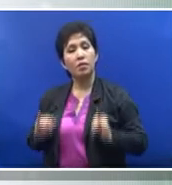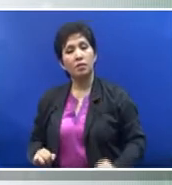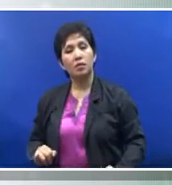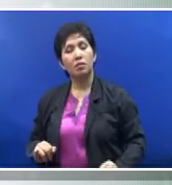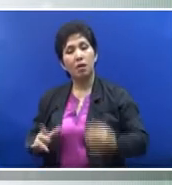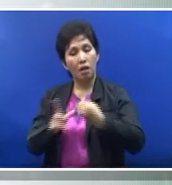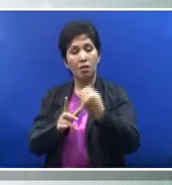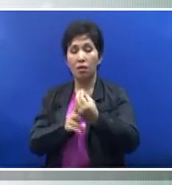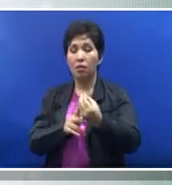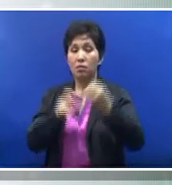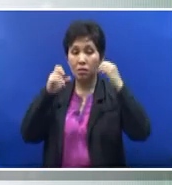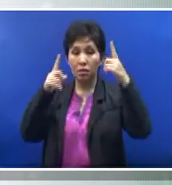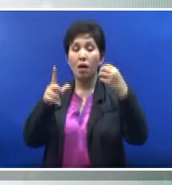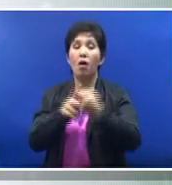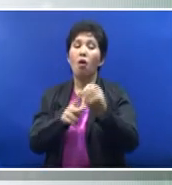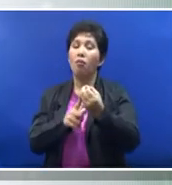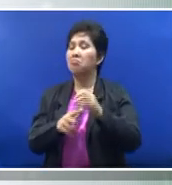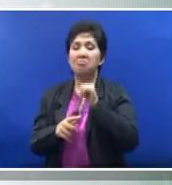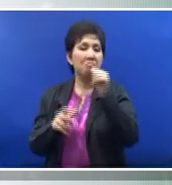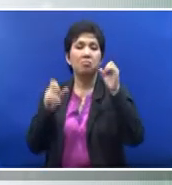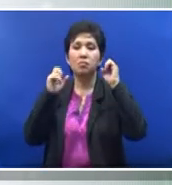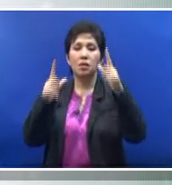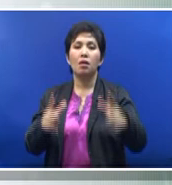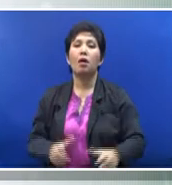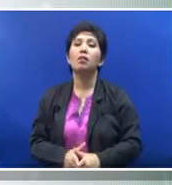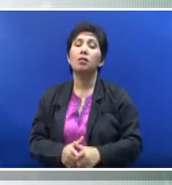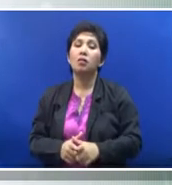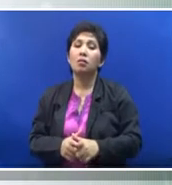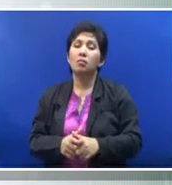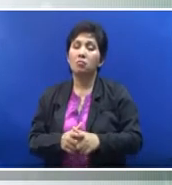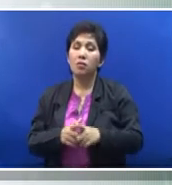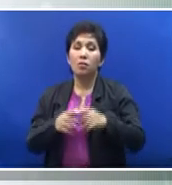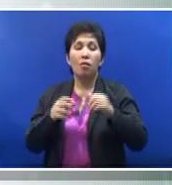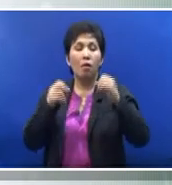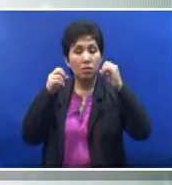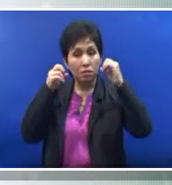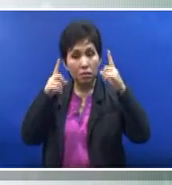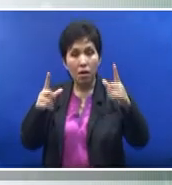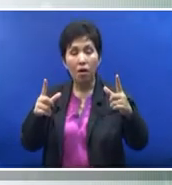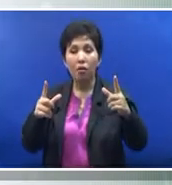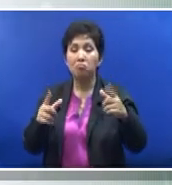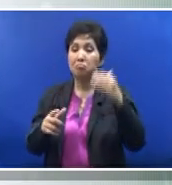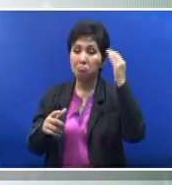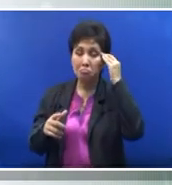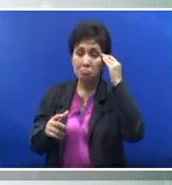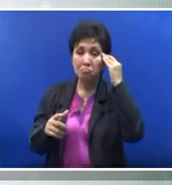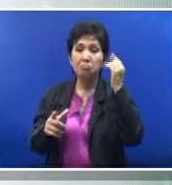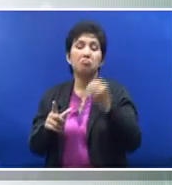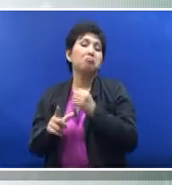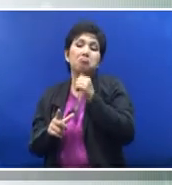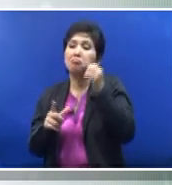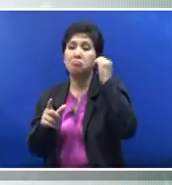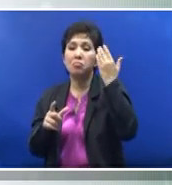either consciously or subconsciously. It's either you aware or you do not aware about it, so